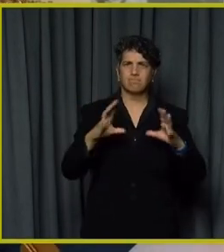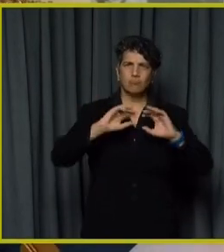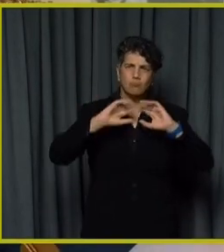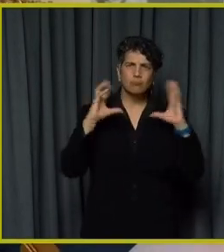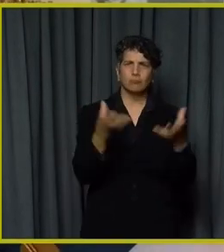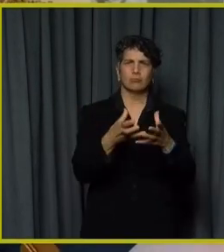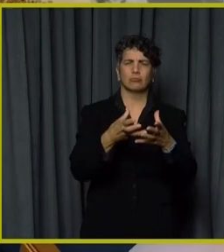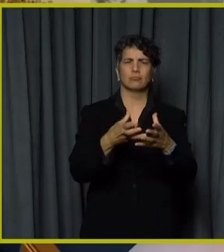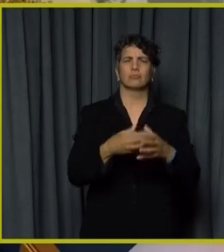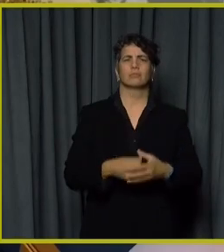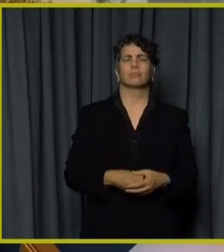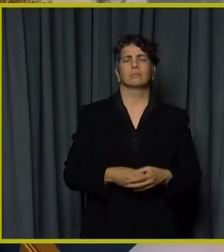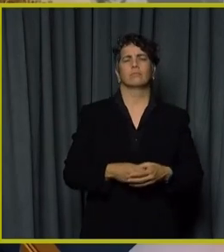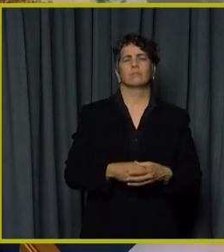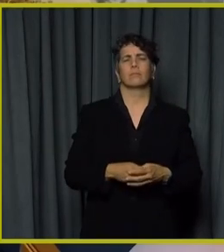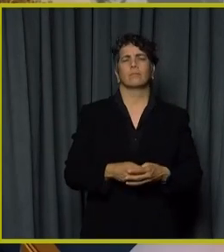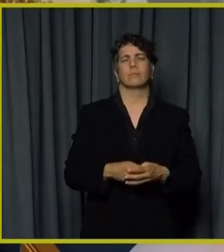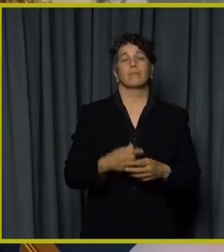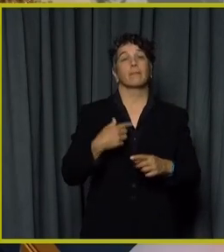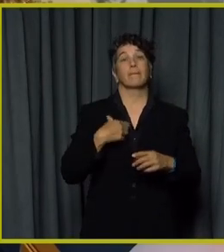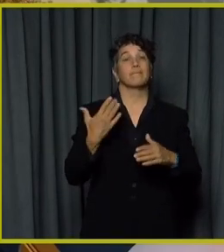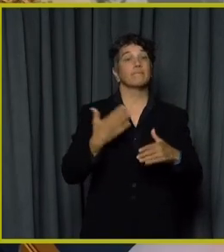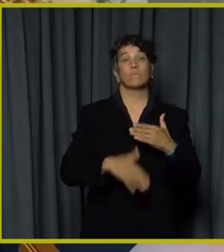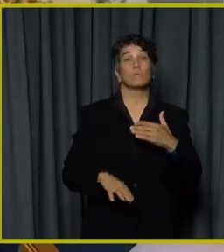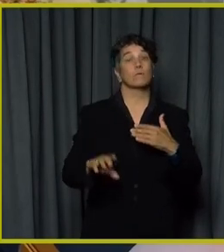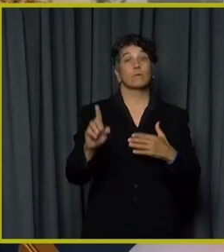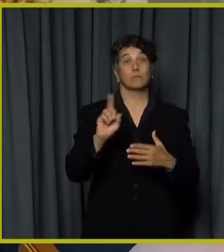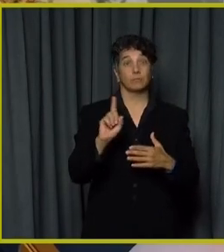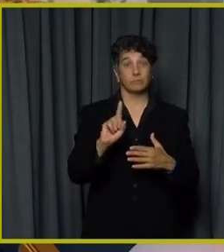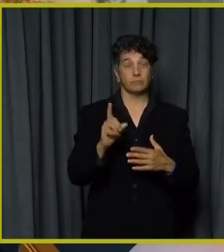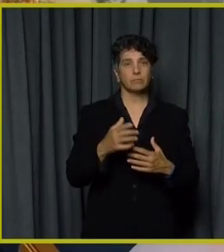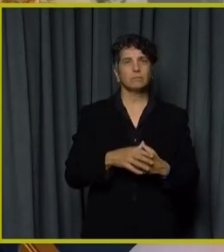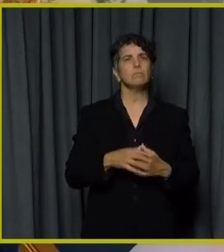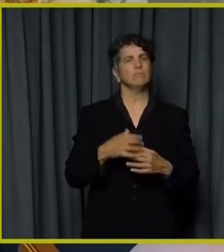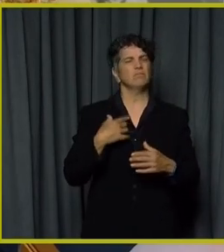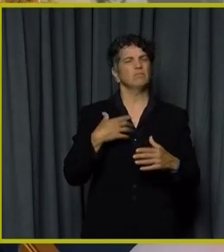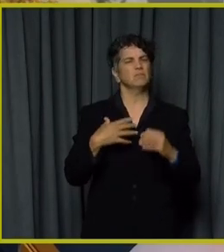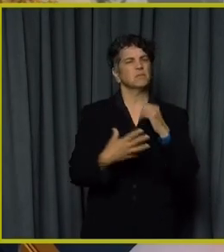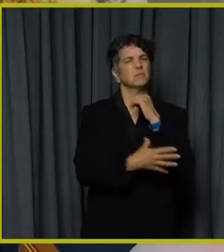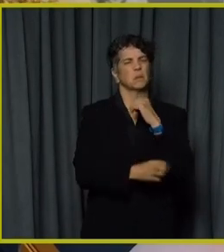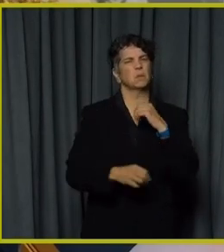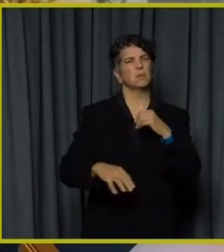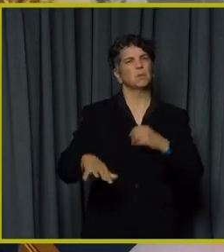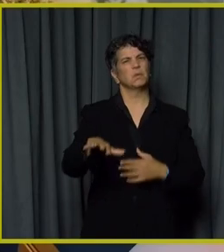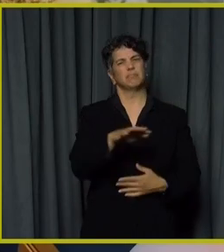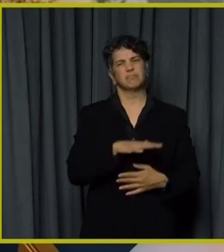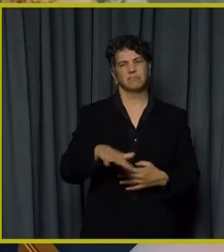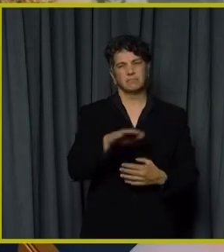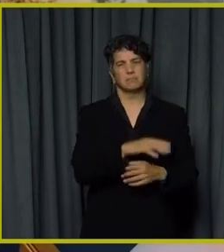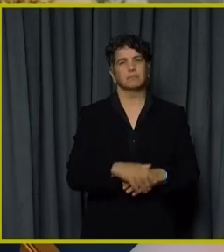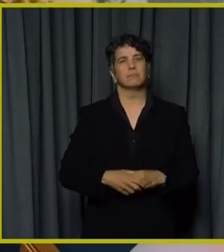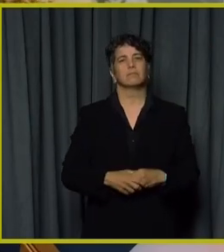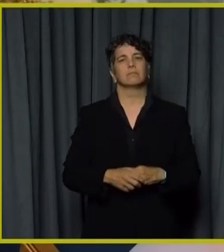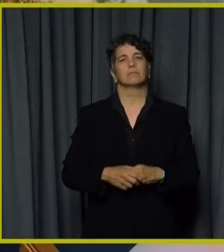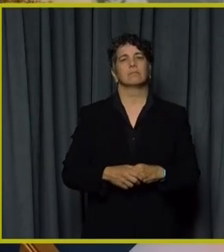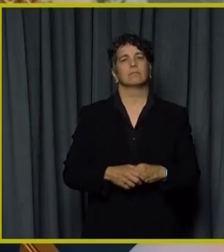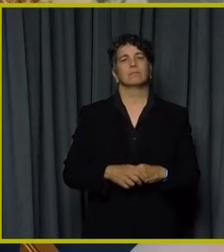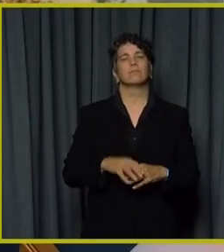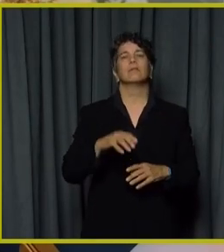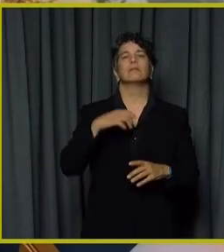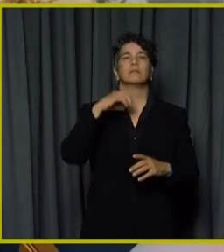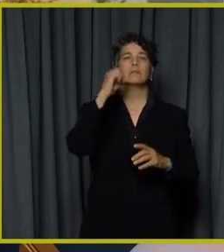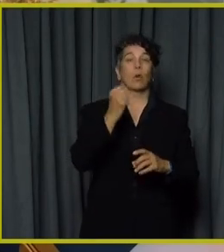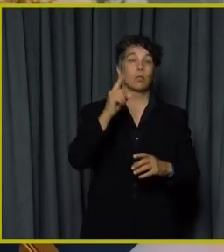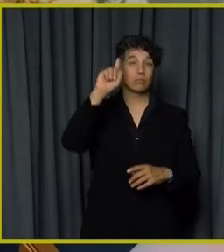was born and raised in the poorest congressional district in the United States, which is the South Bronx, and has